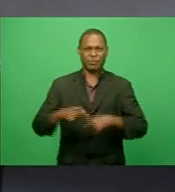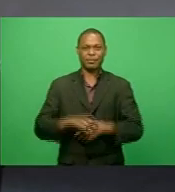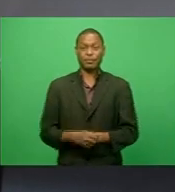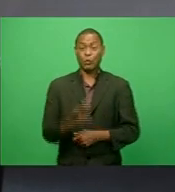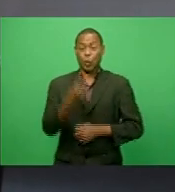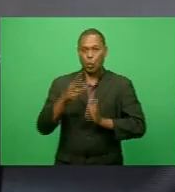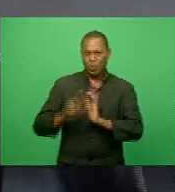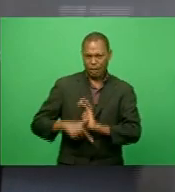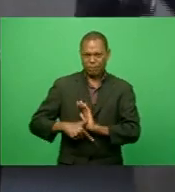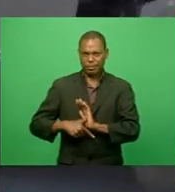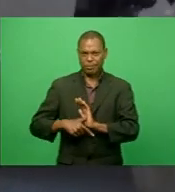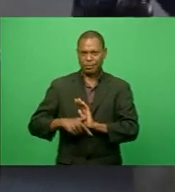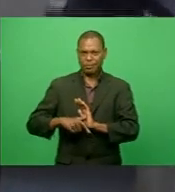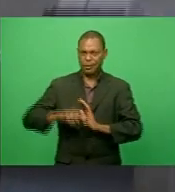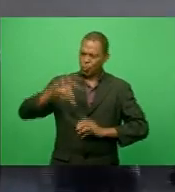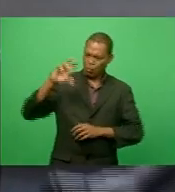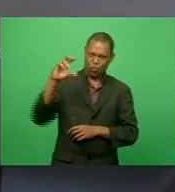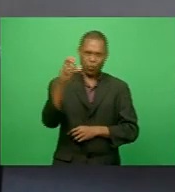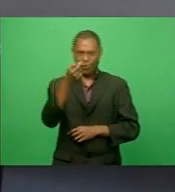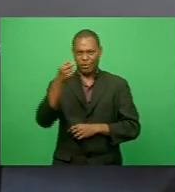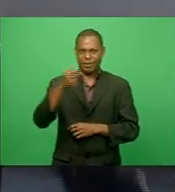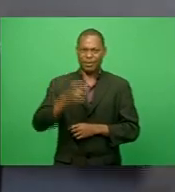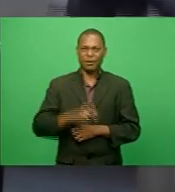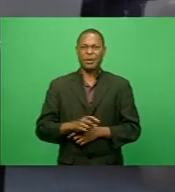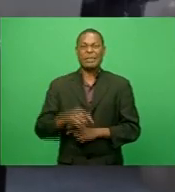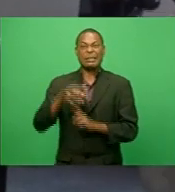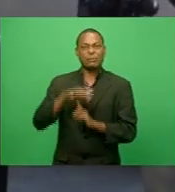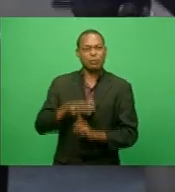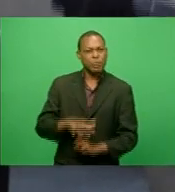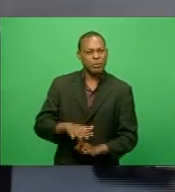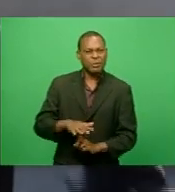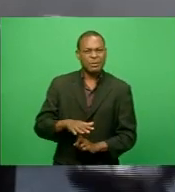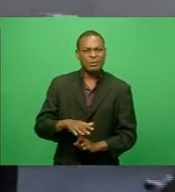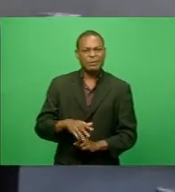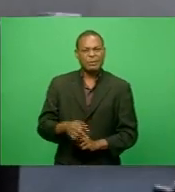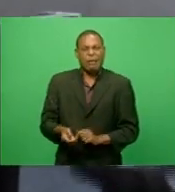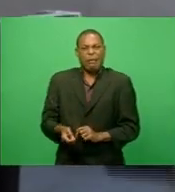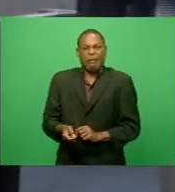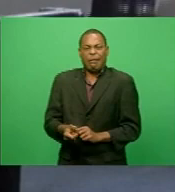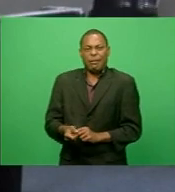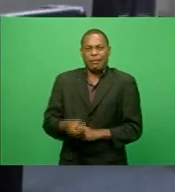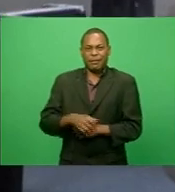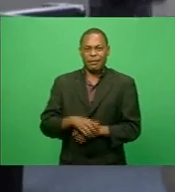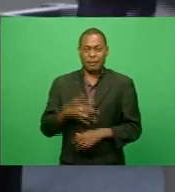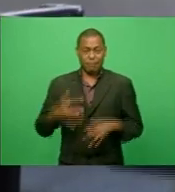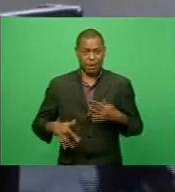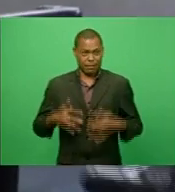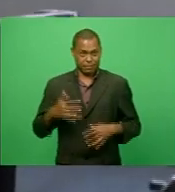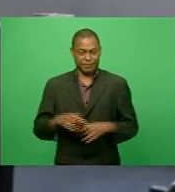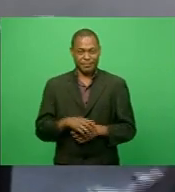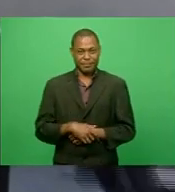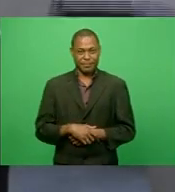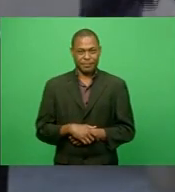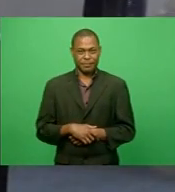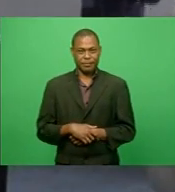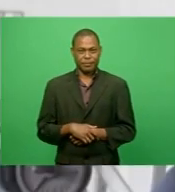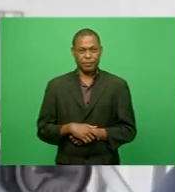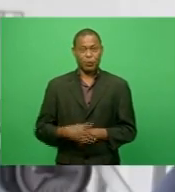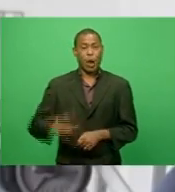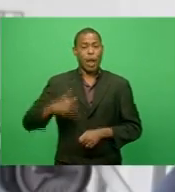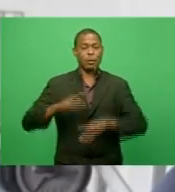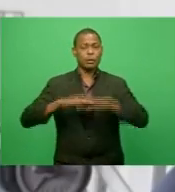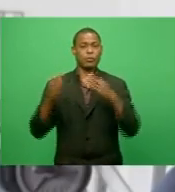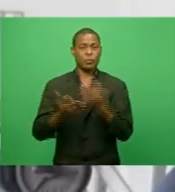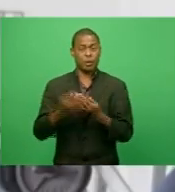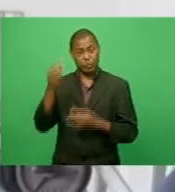Fiji champion battled with depression earlier on in his life before he discovered bodybuilding. I was living with my mom back then, and